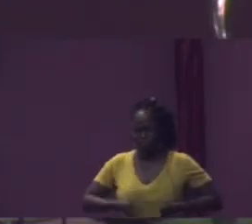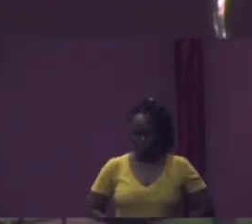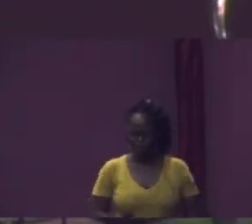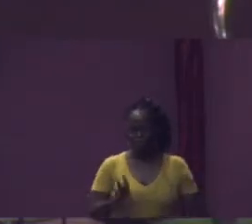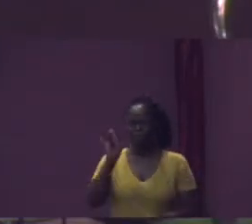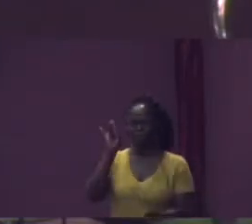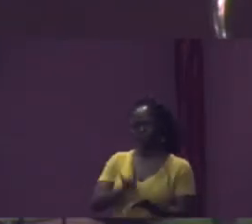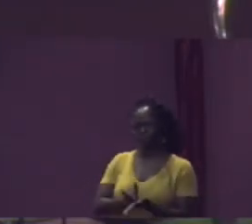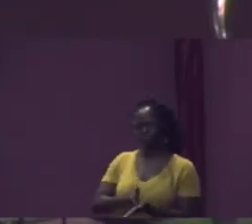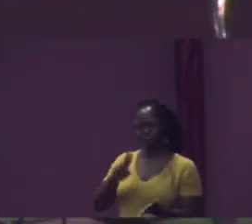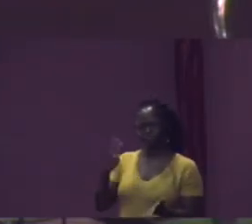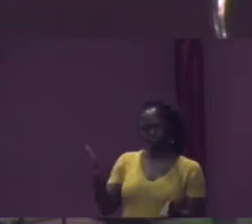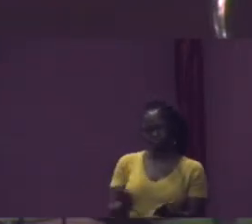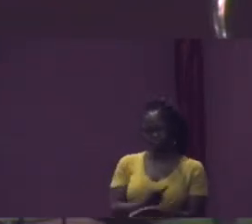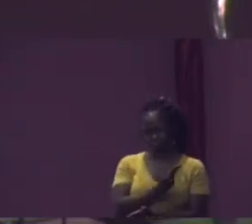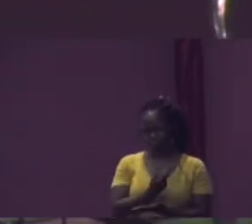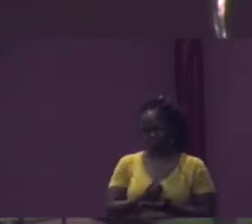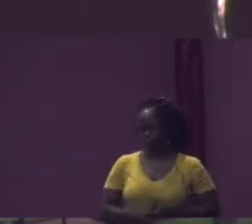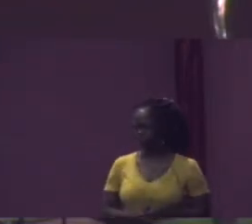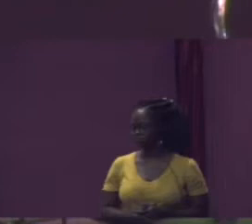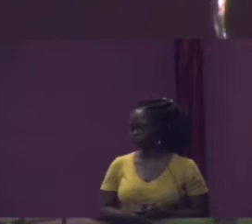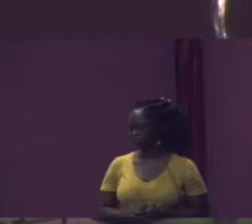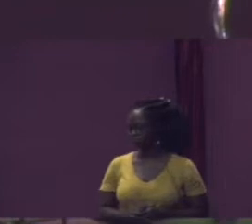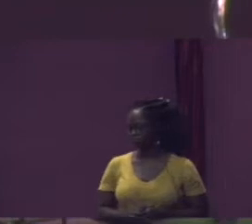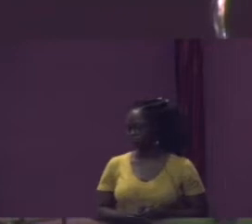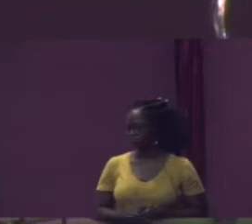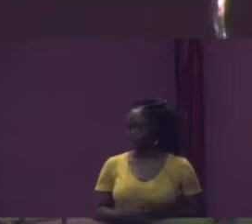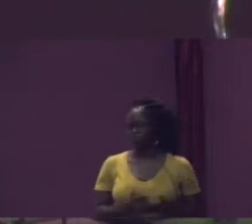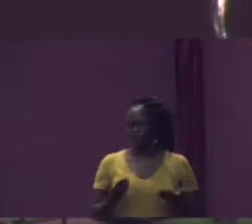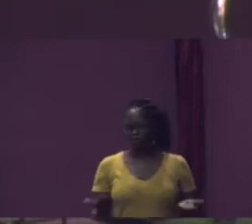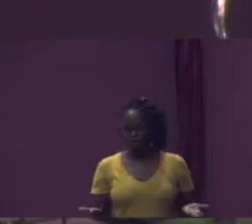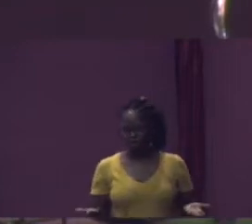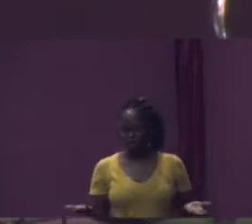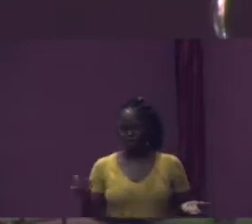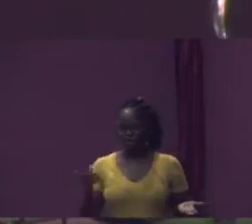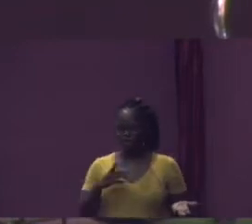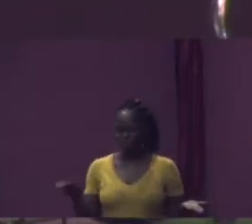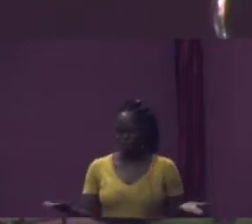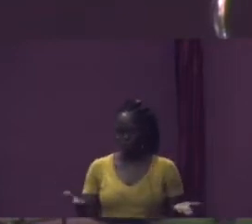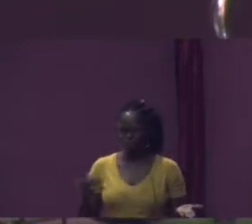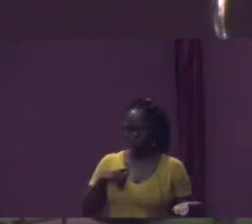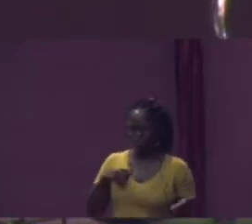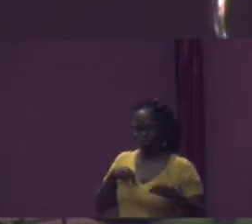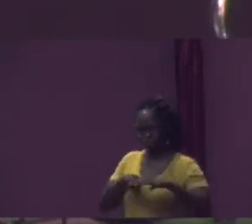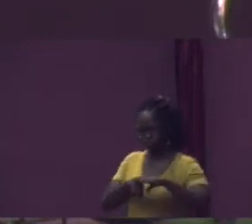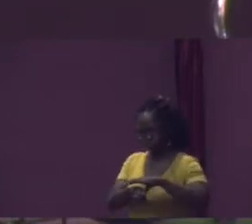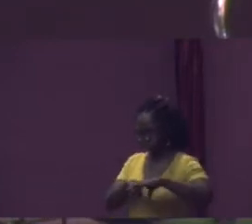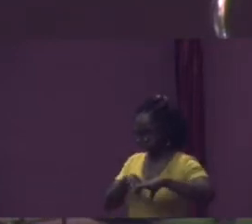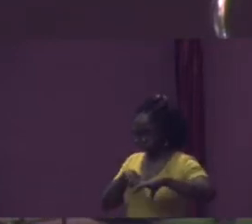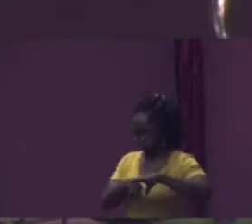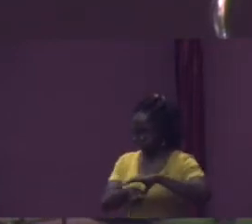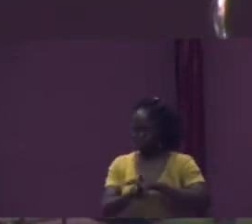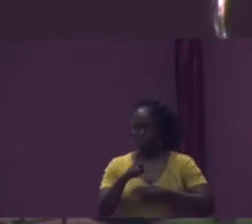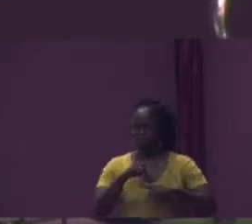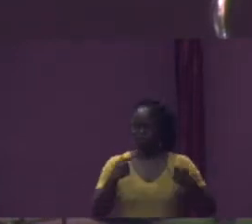Many of the tools, such as sonograms, blood transfusions, etc., needed to monitor and regulate birthing were not widely